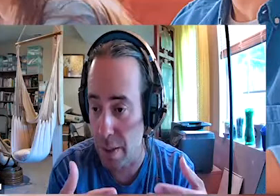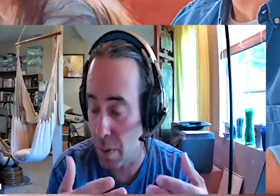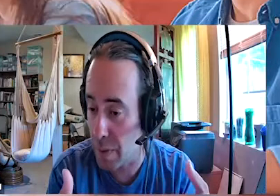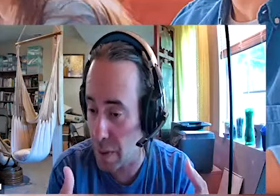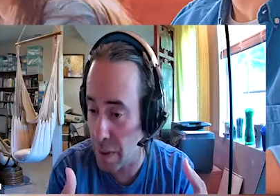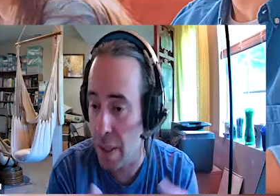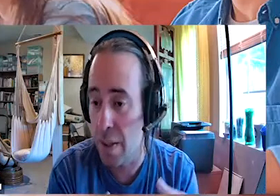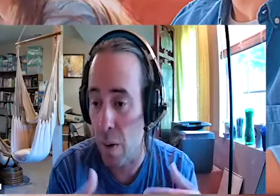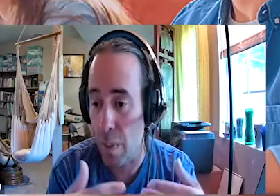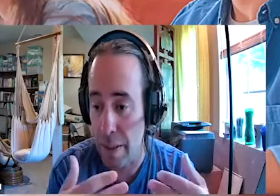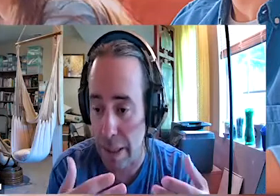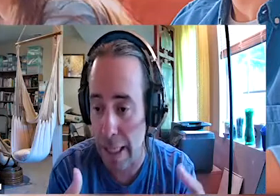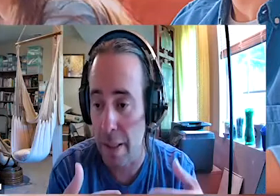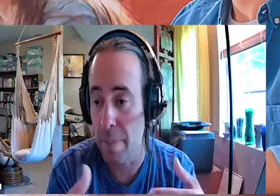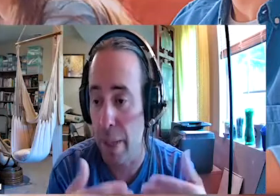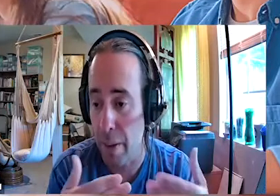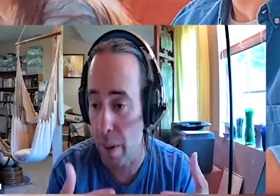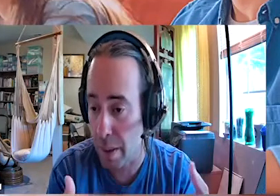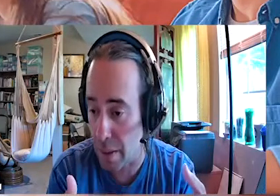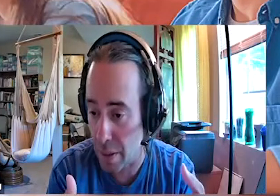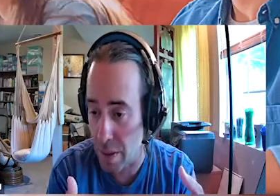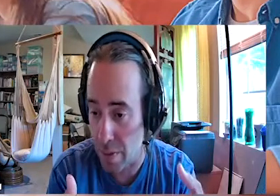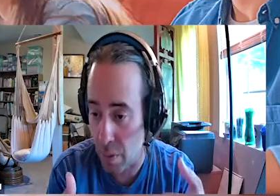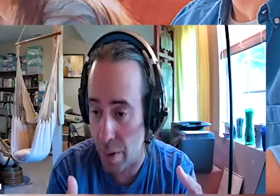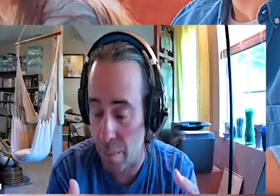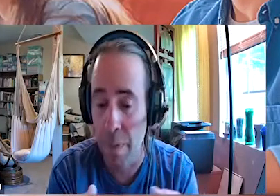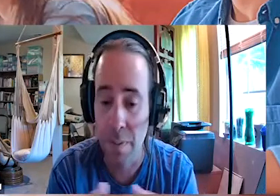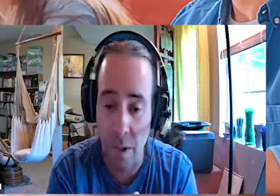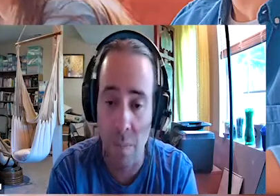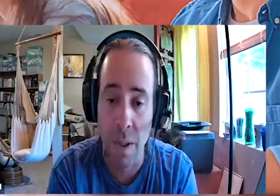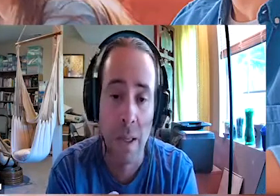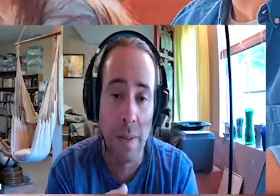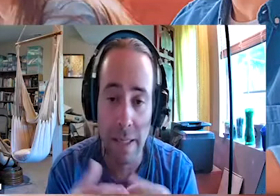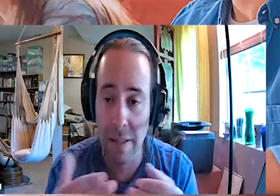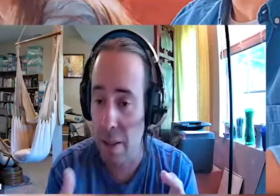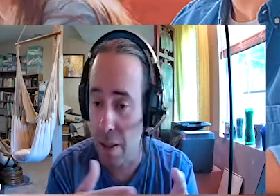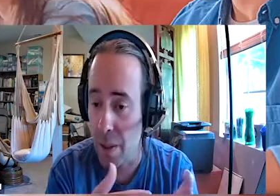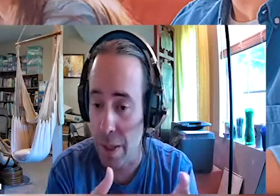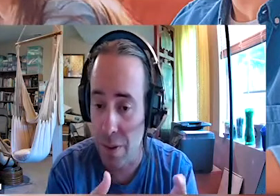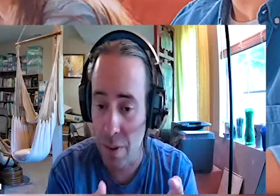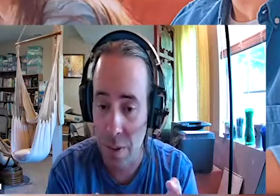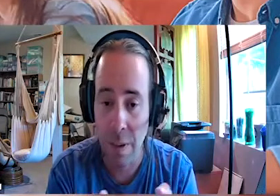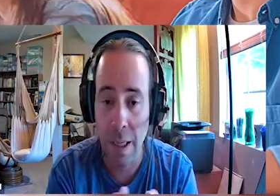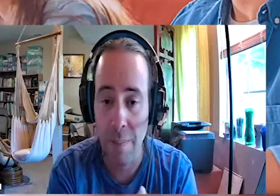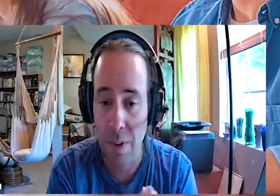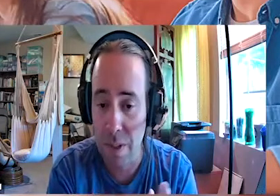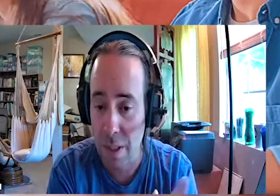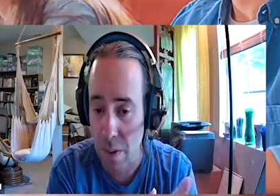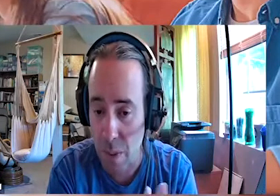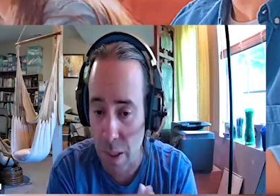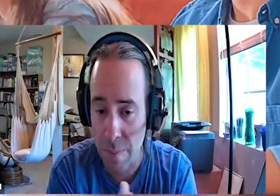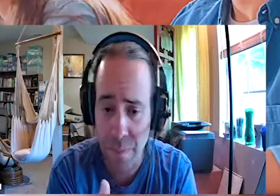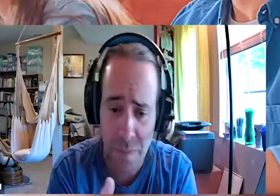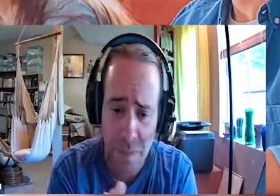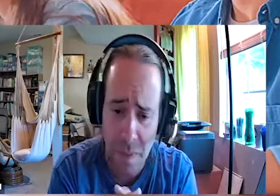to redress grievances. There are ways to get better working conditions for you. So that's a little bit about the union. You can see